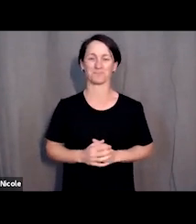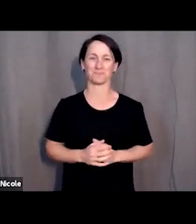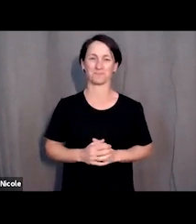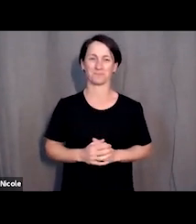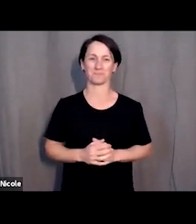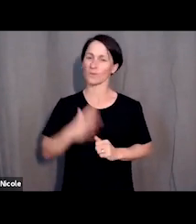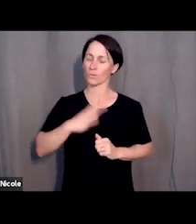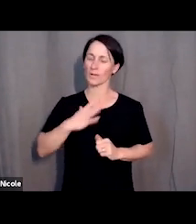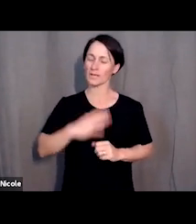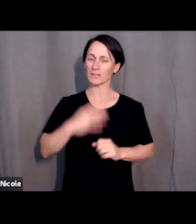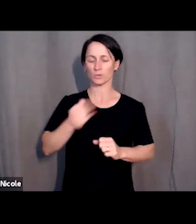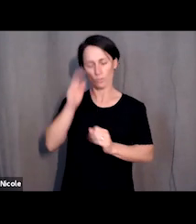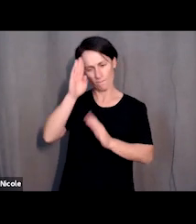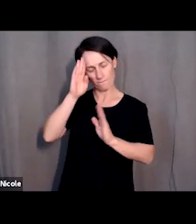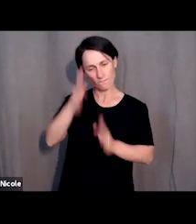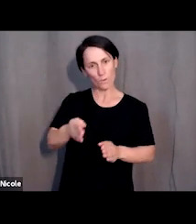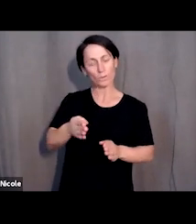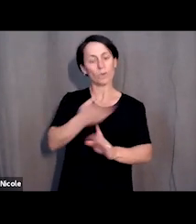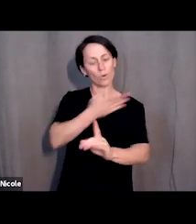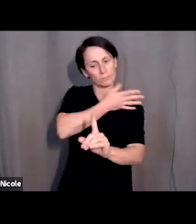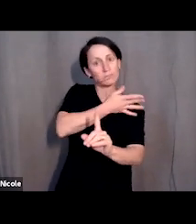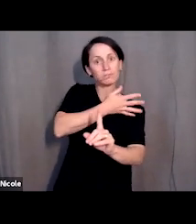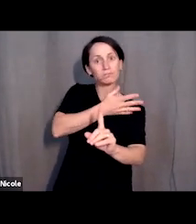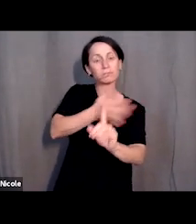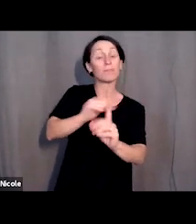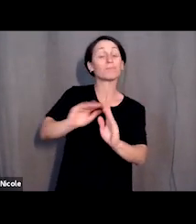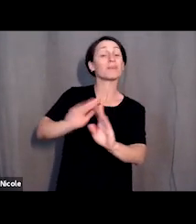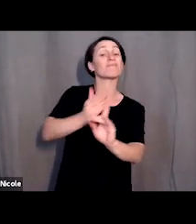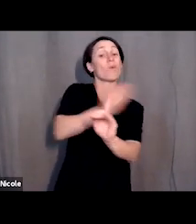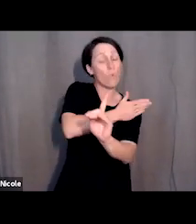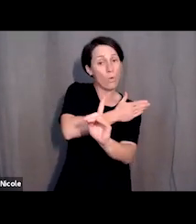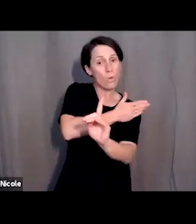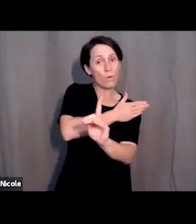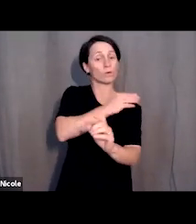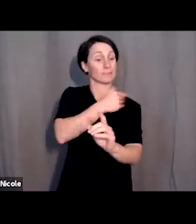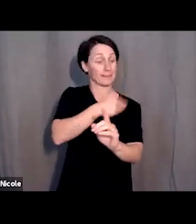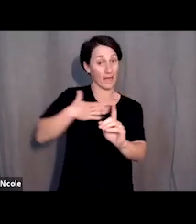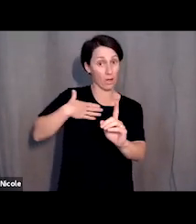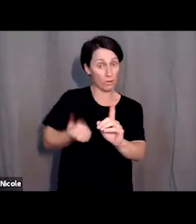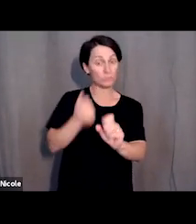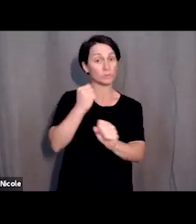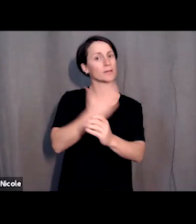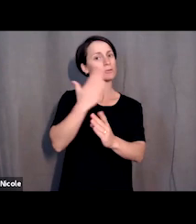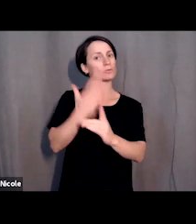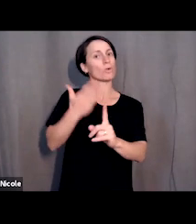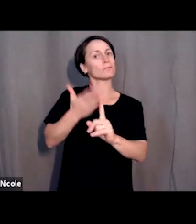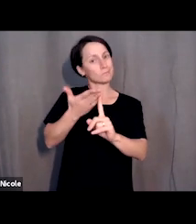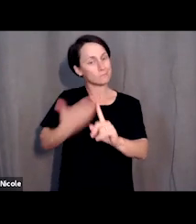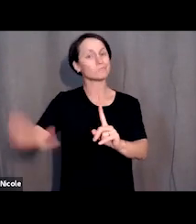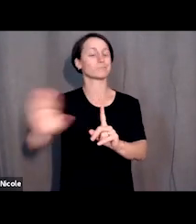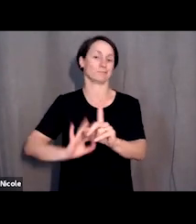Much more focus on preventative health, and much sooner, as I said. Quite a few people we spoke to are now in the frame